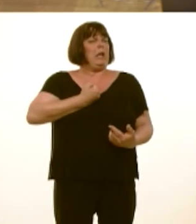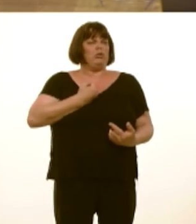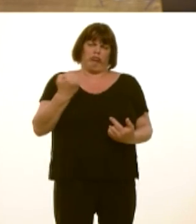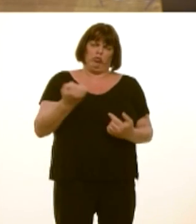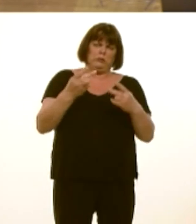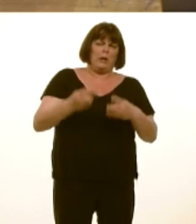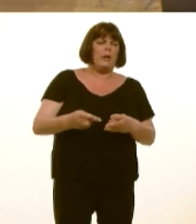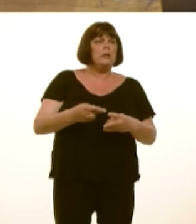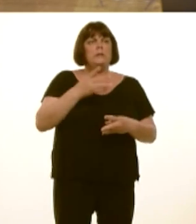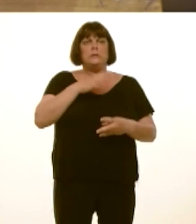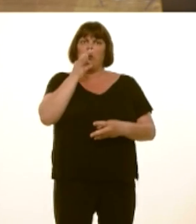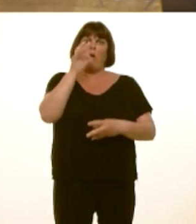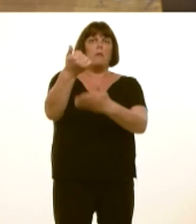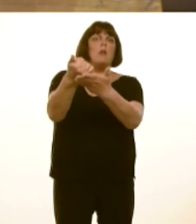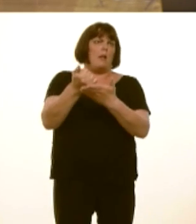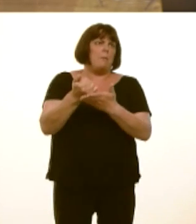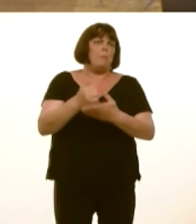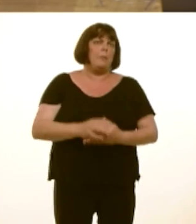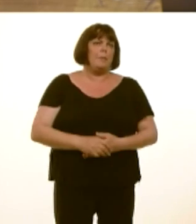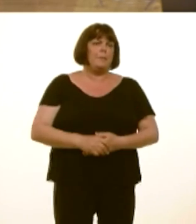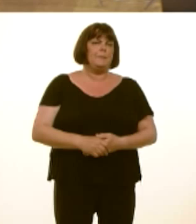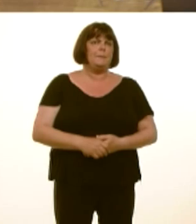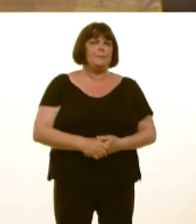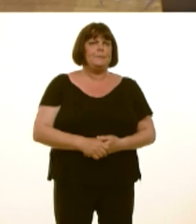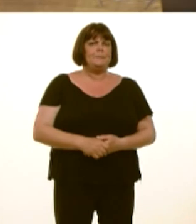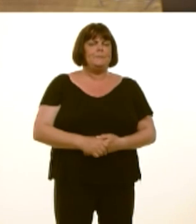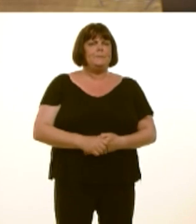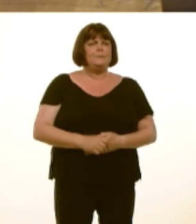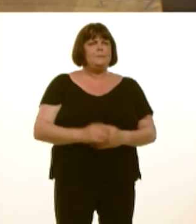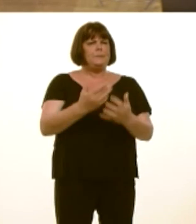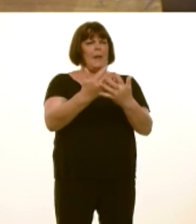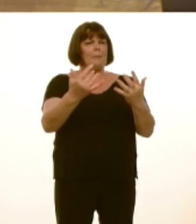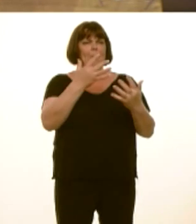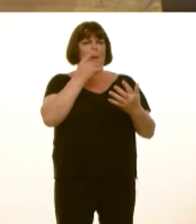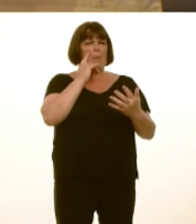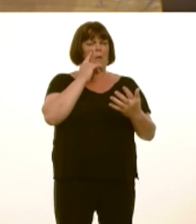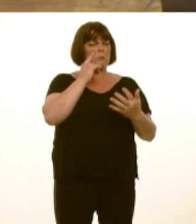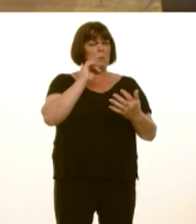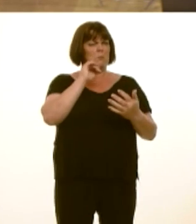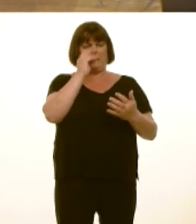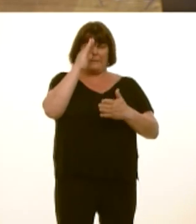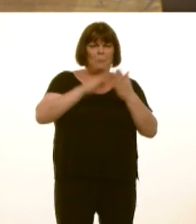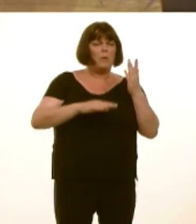to help themselves. At this stage, it's very difficult to know how many people will be in that position, but we, of